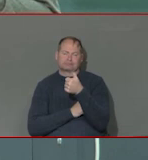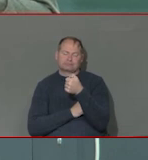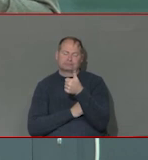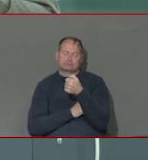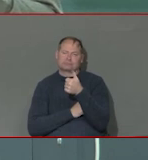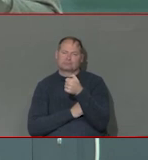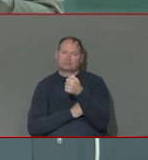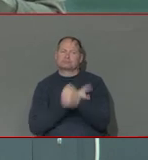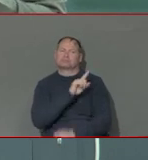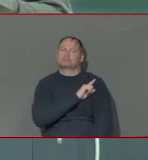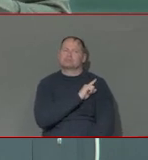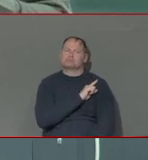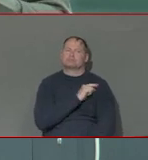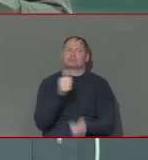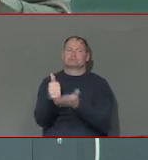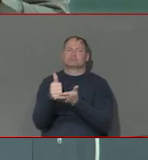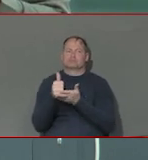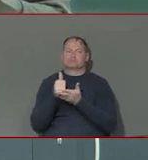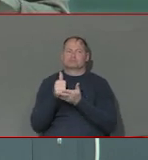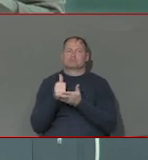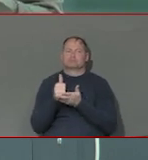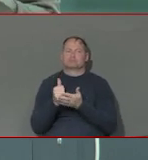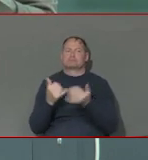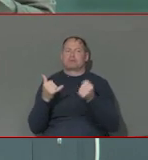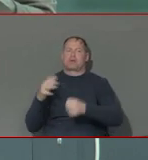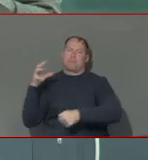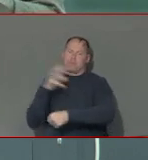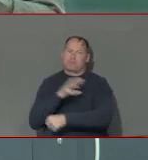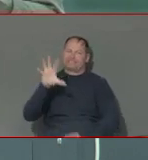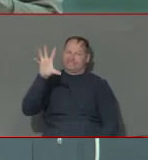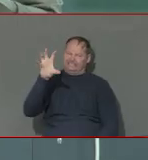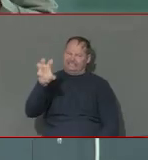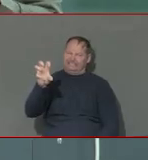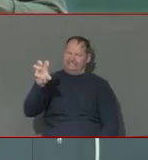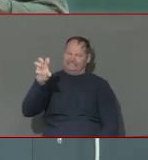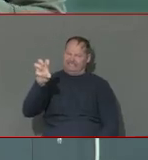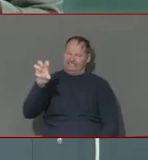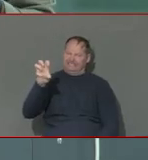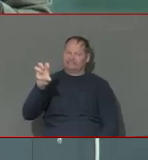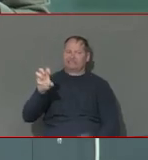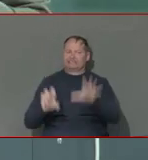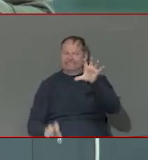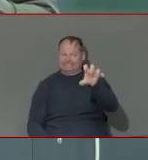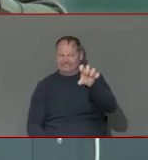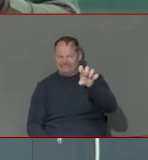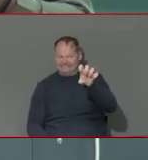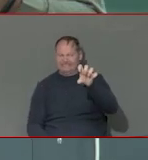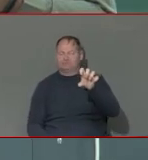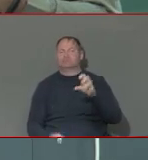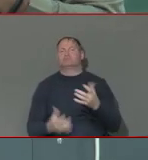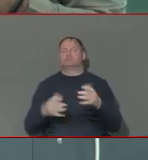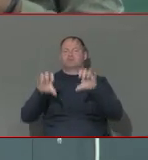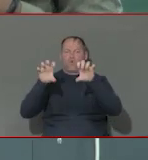to us because it assists us with power grip. So we are able to grasp